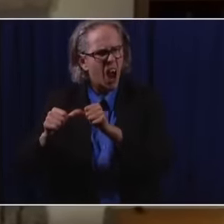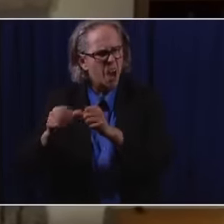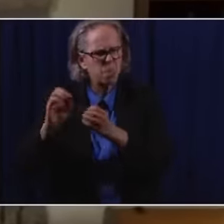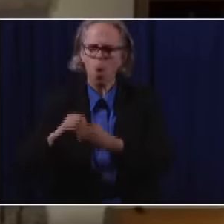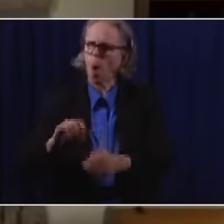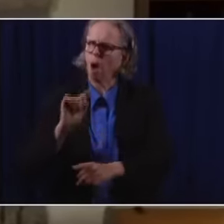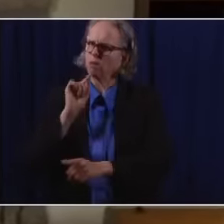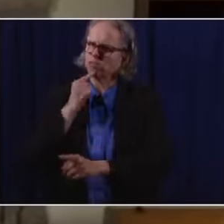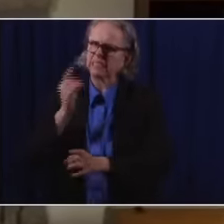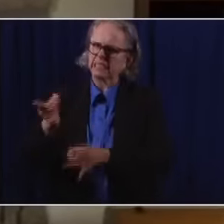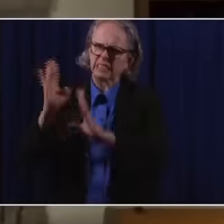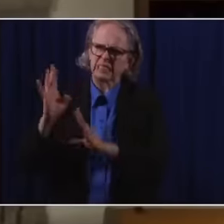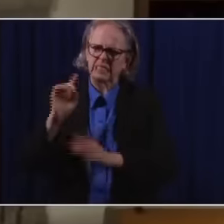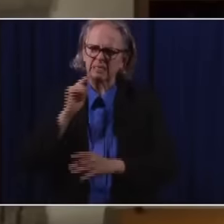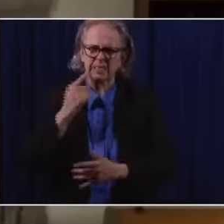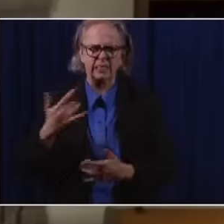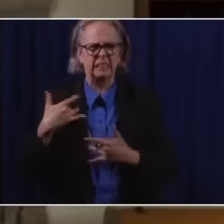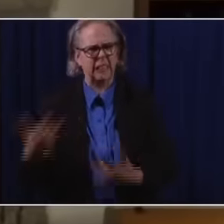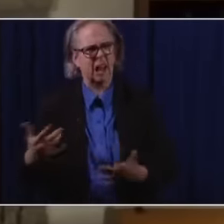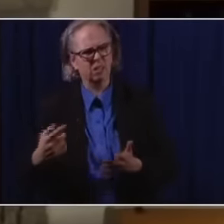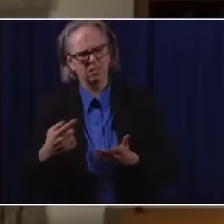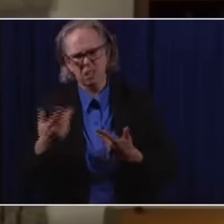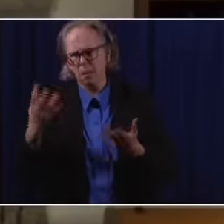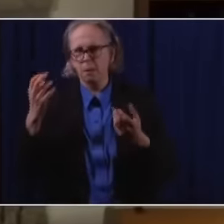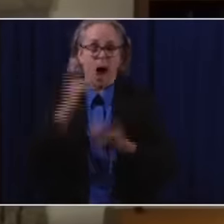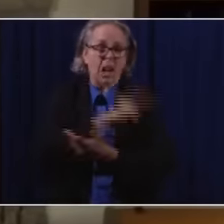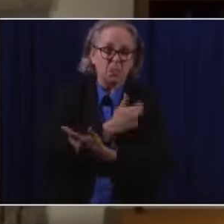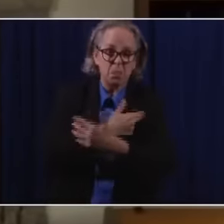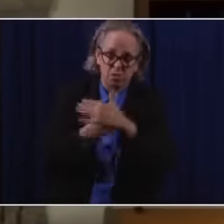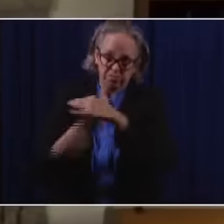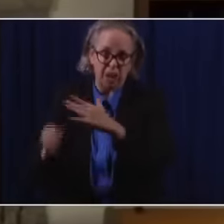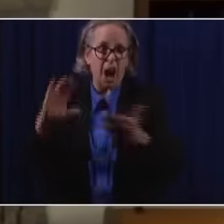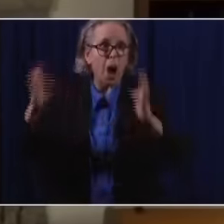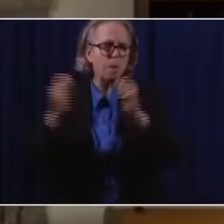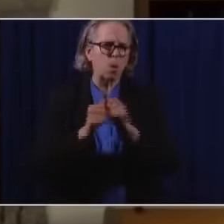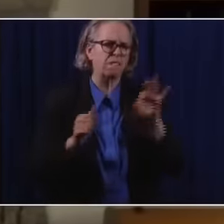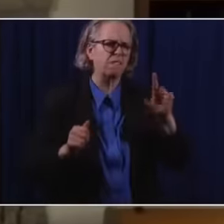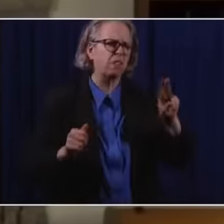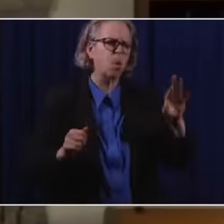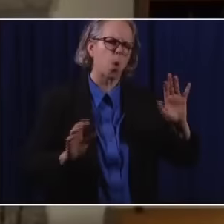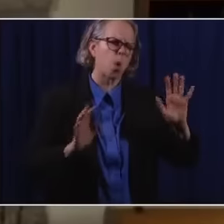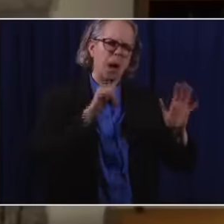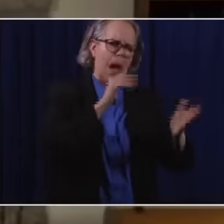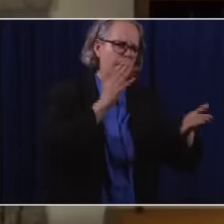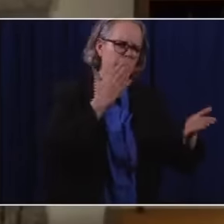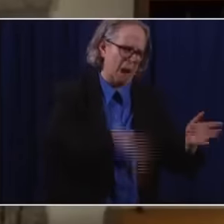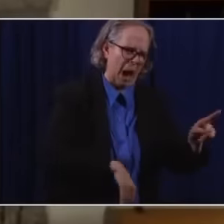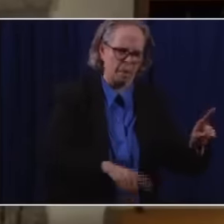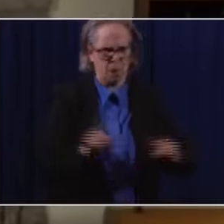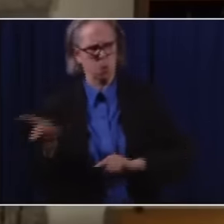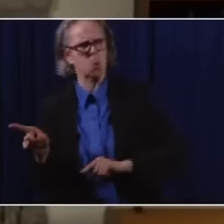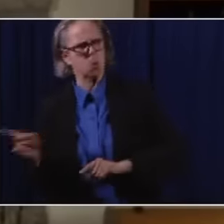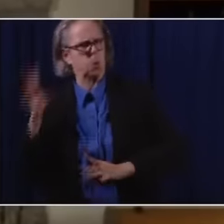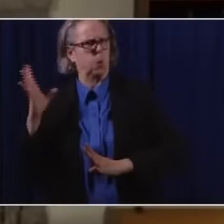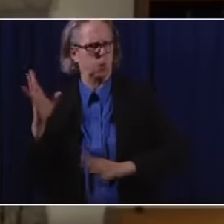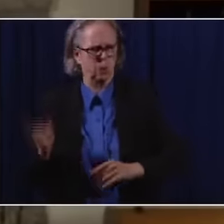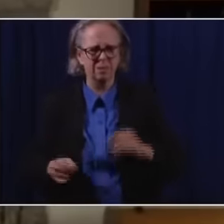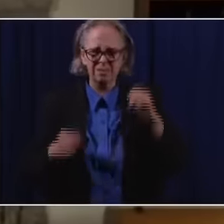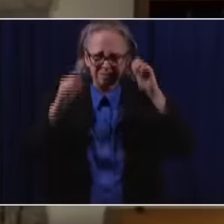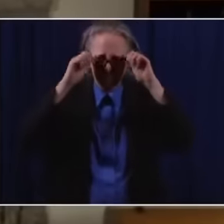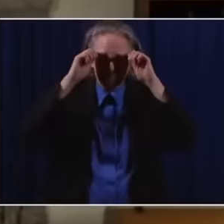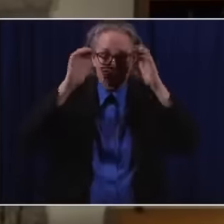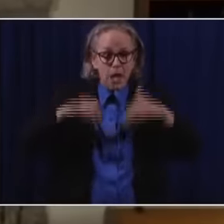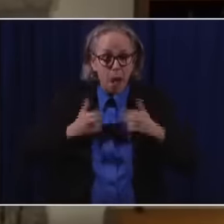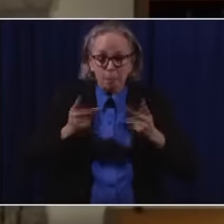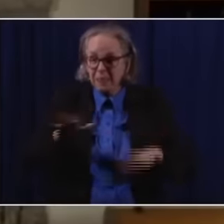the virus has a higher mortality rate. I want to especially encourage our young people who may not be thinking